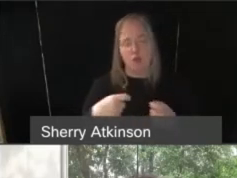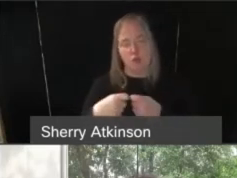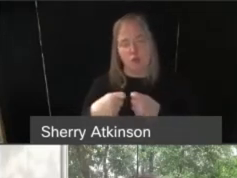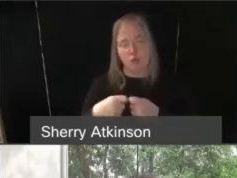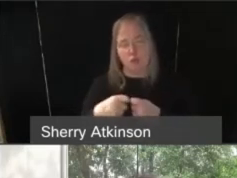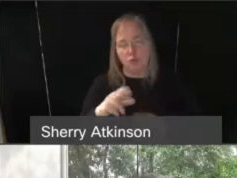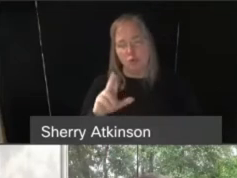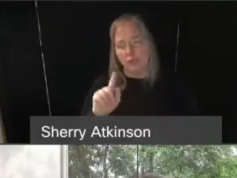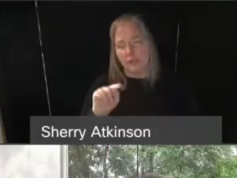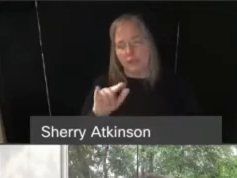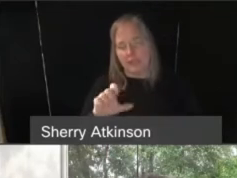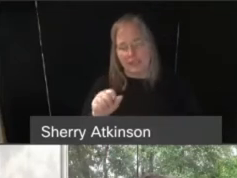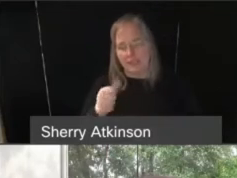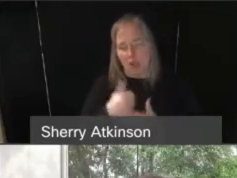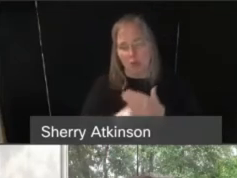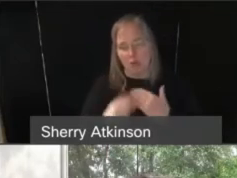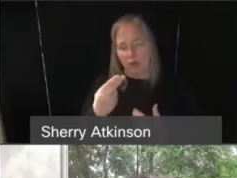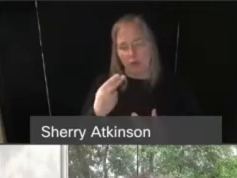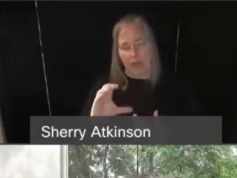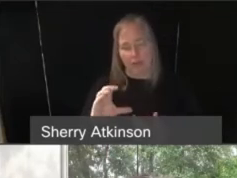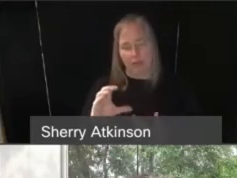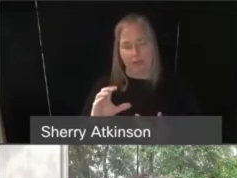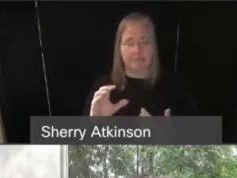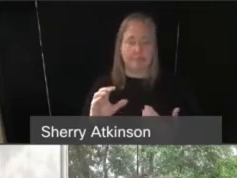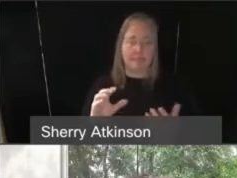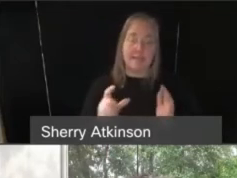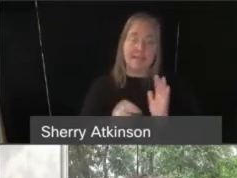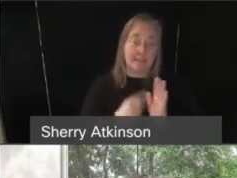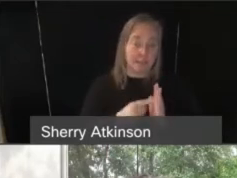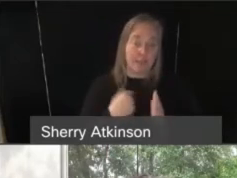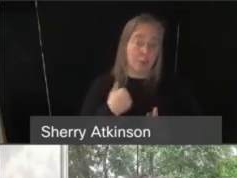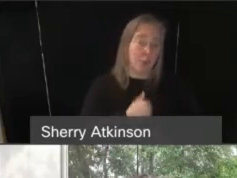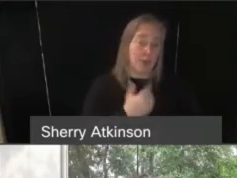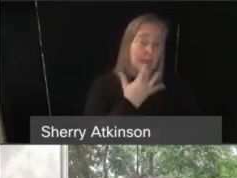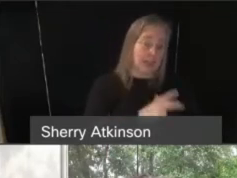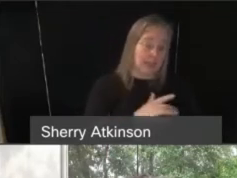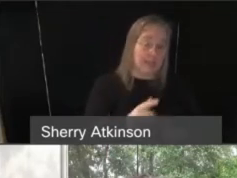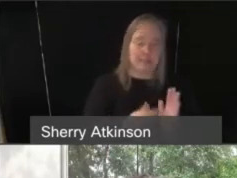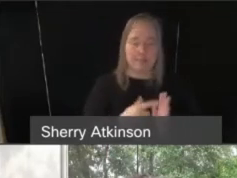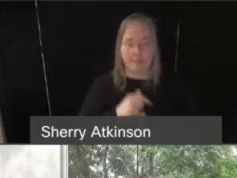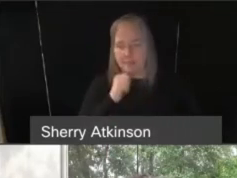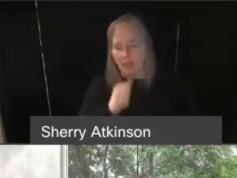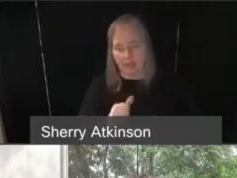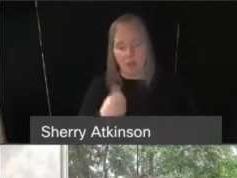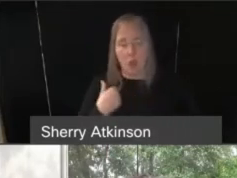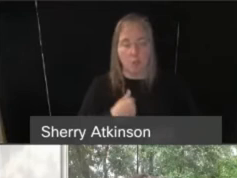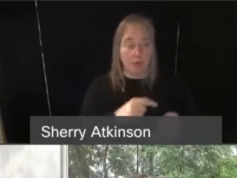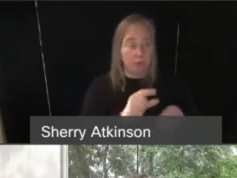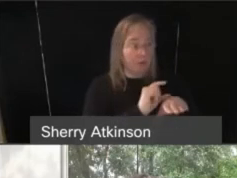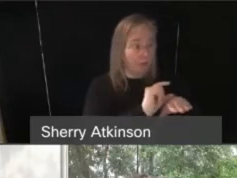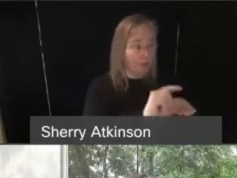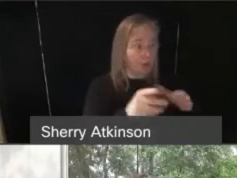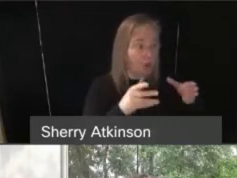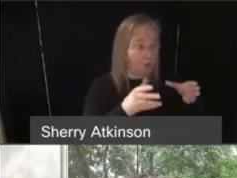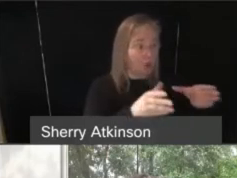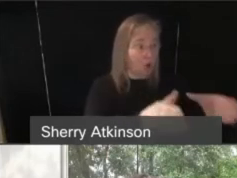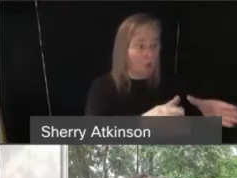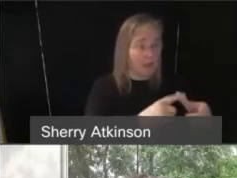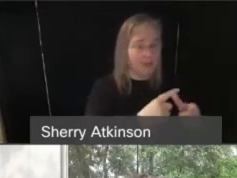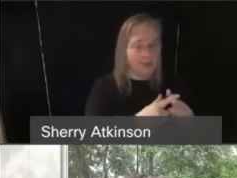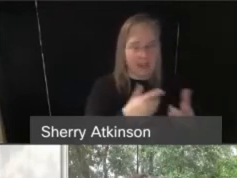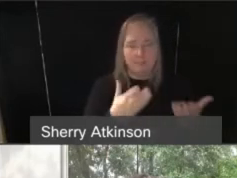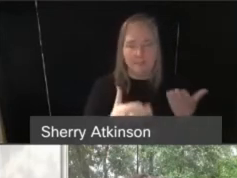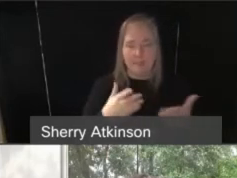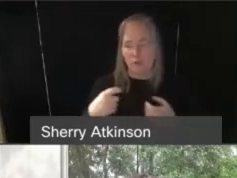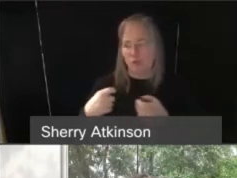county right away. Sometimes we get lucky, sometimes we don't. We resurface the roadway and BGE might decide that they're gonna come